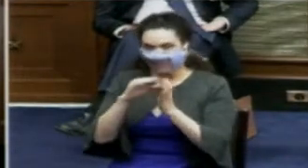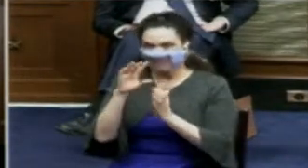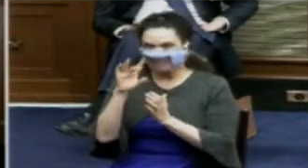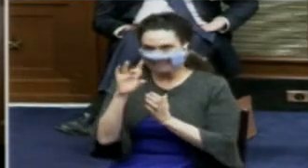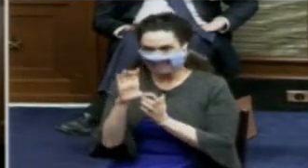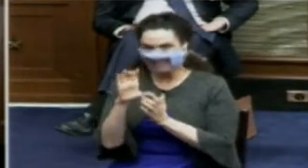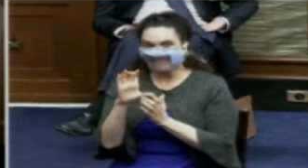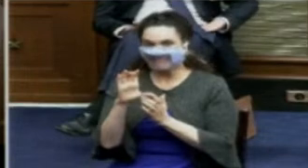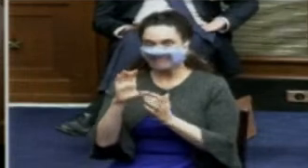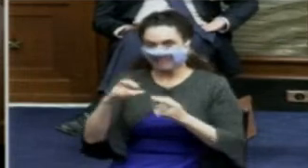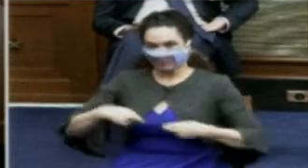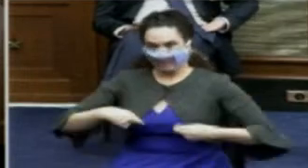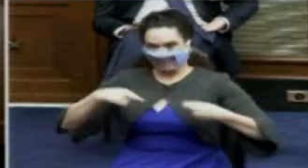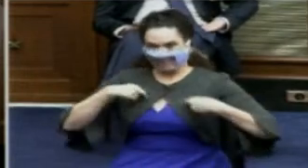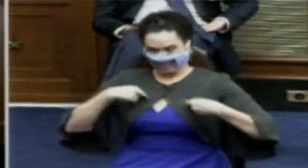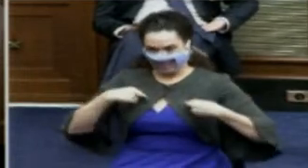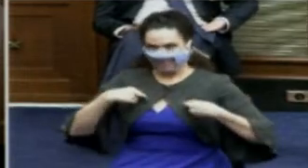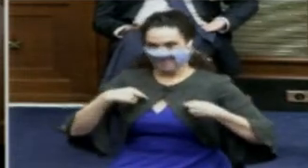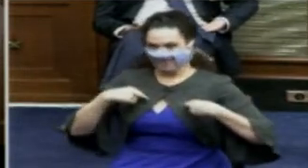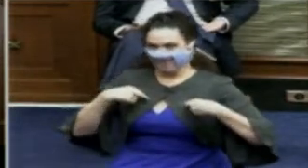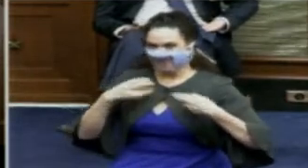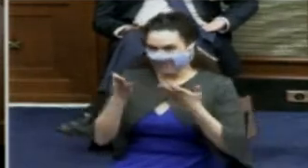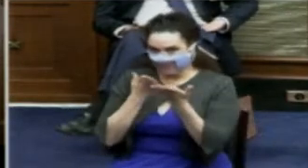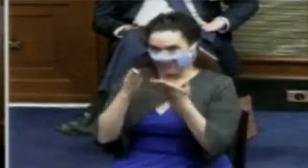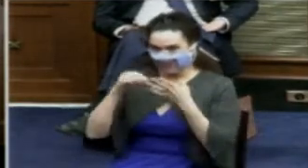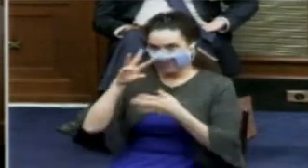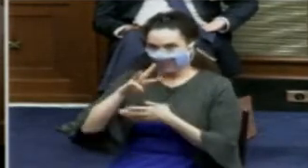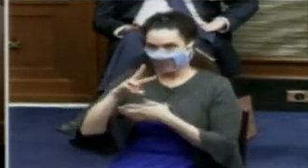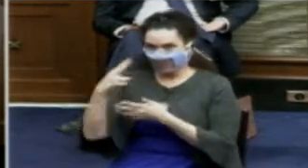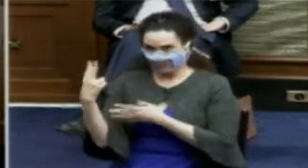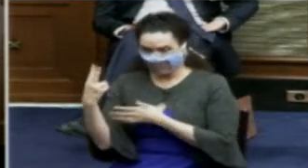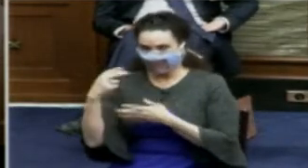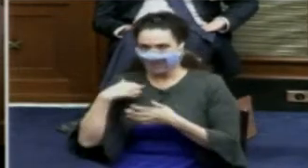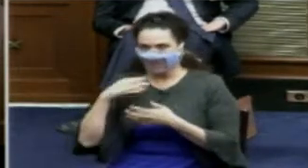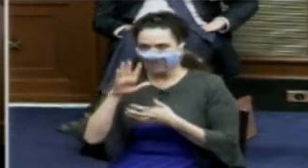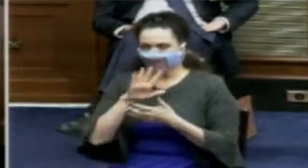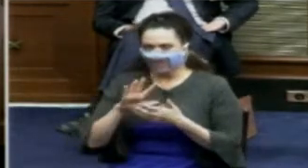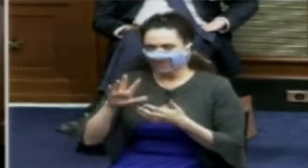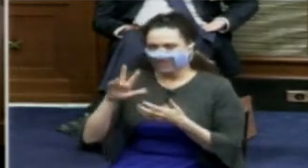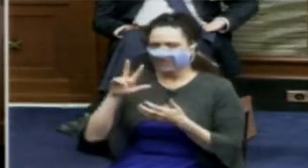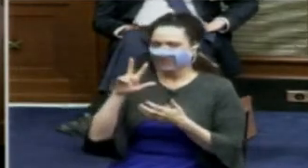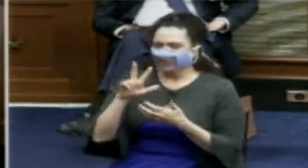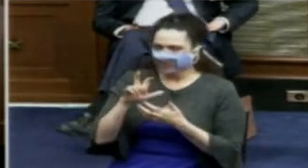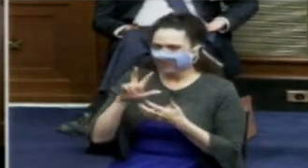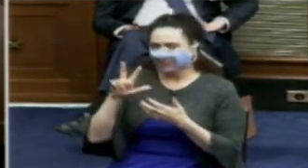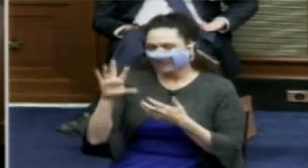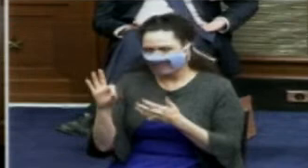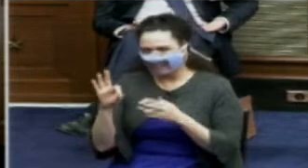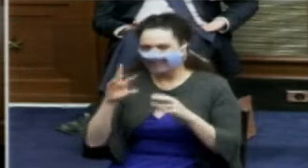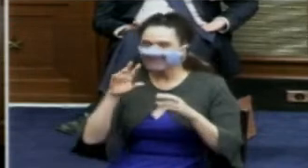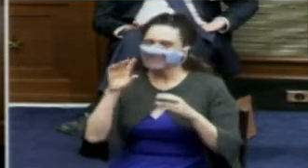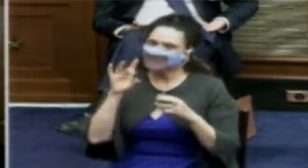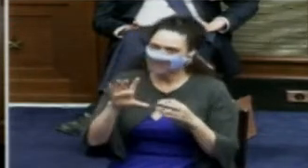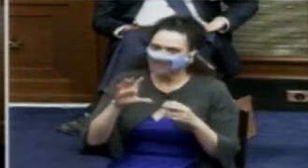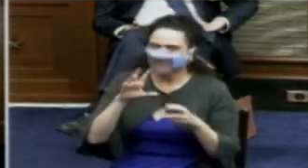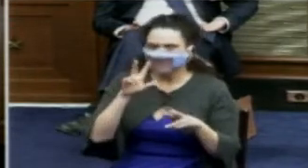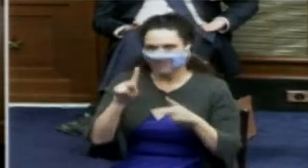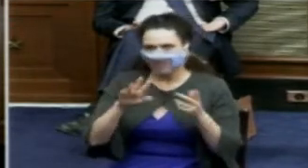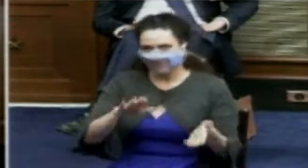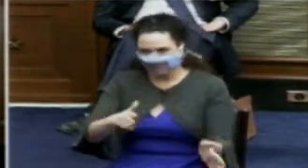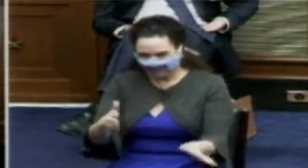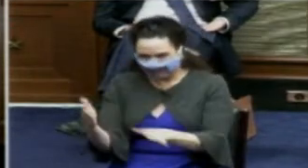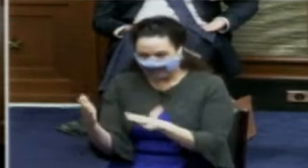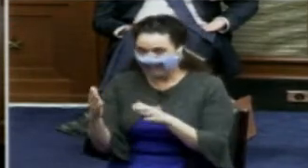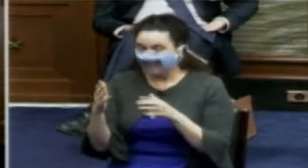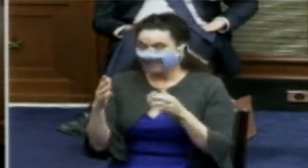which witnessed about 3,900 DC casualties and more casualties in 4 states. And again, in the